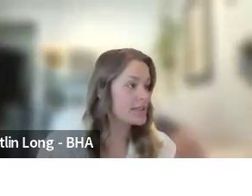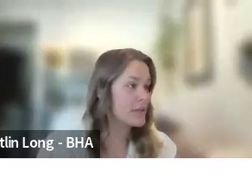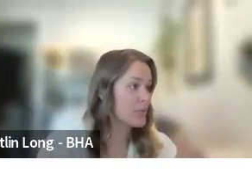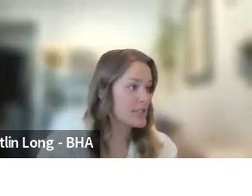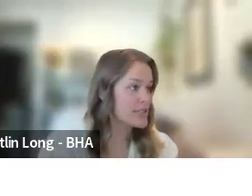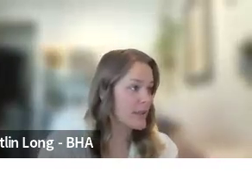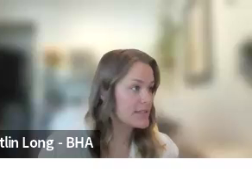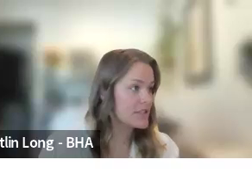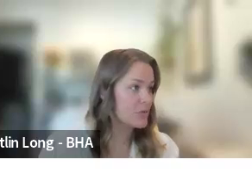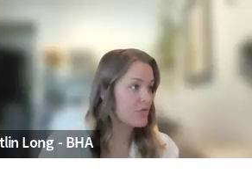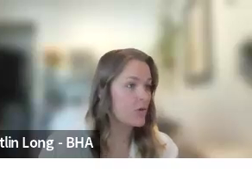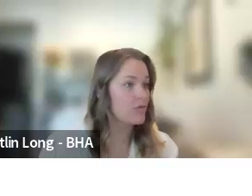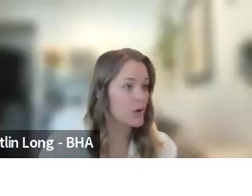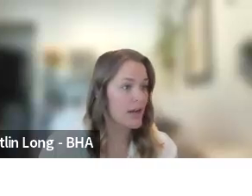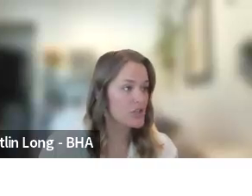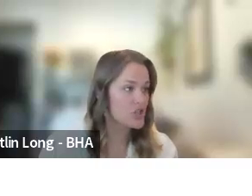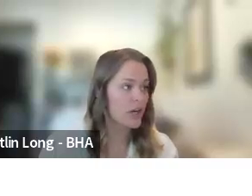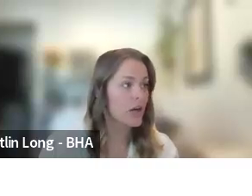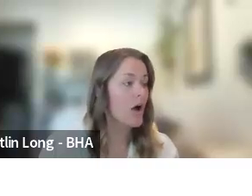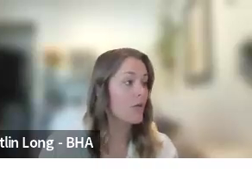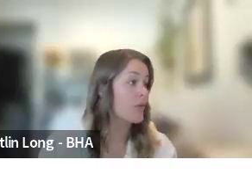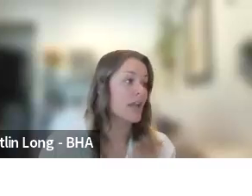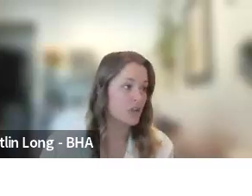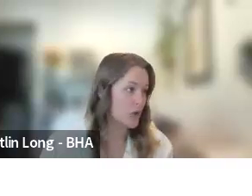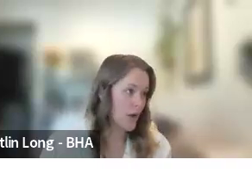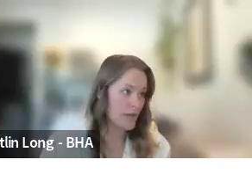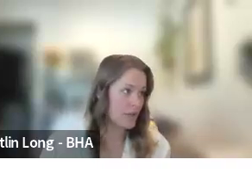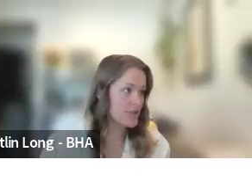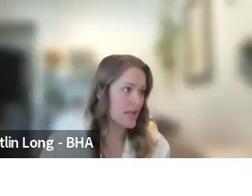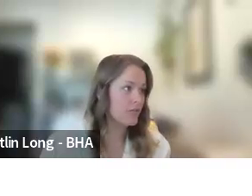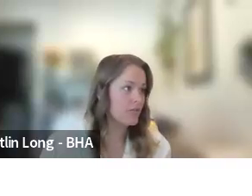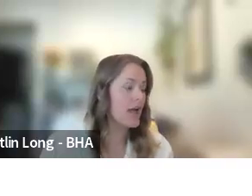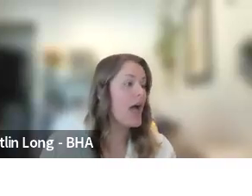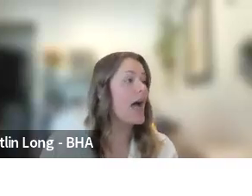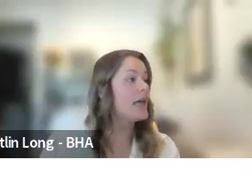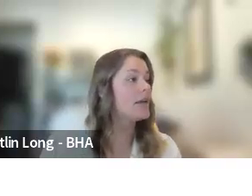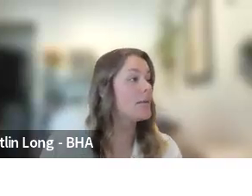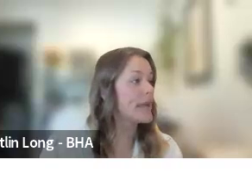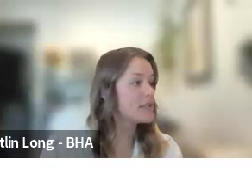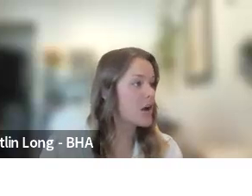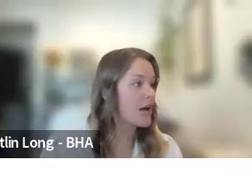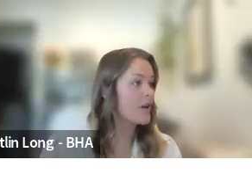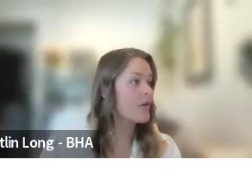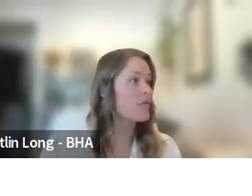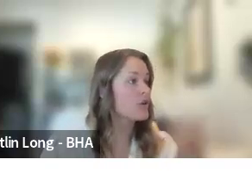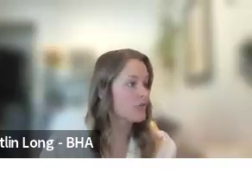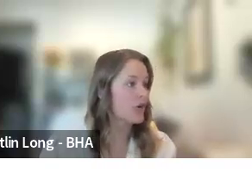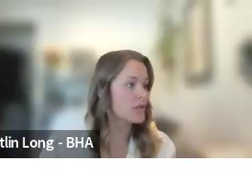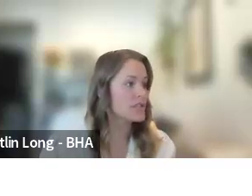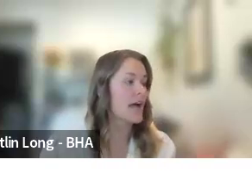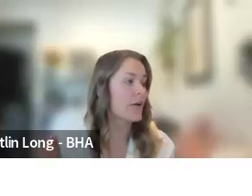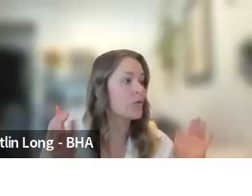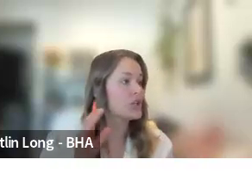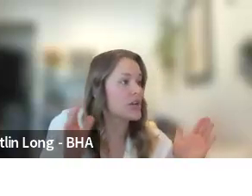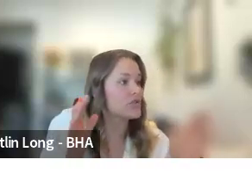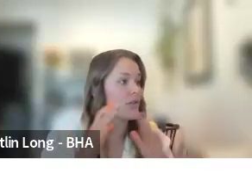select as many participants as you would vote for as chair. Again, you can nominate yourself. And based off of your